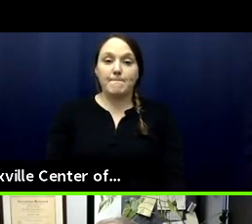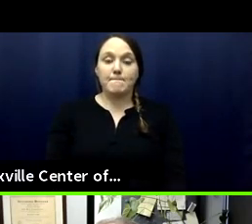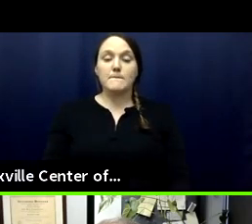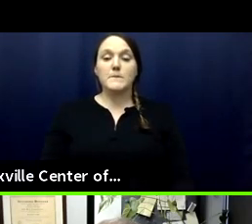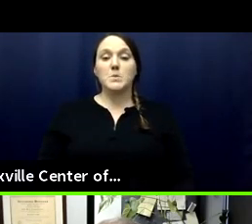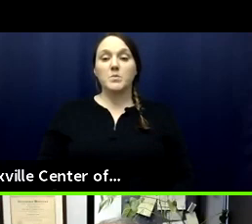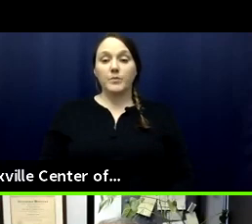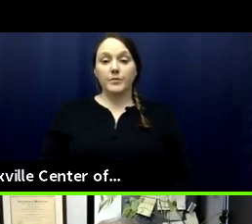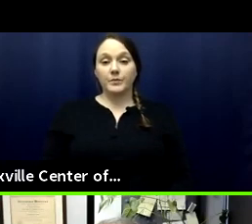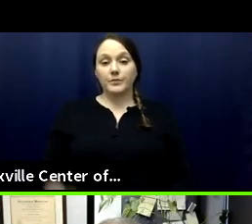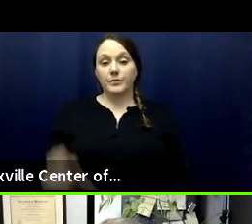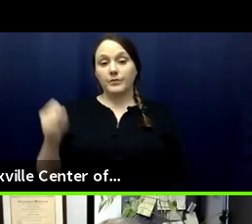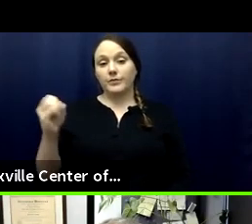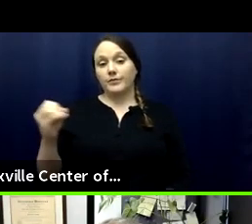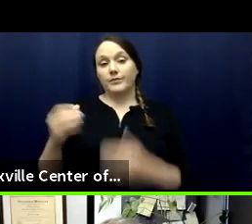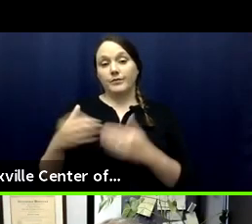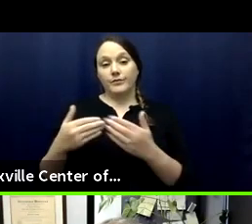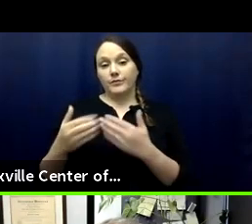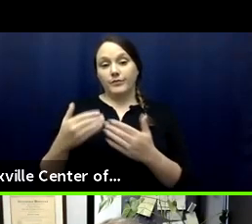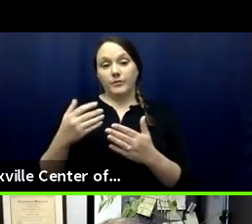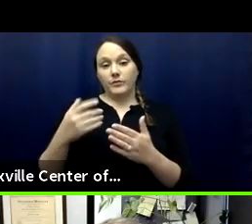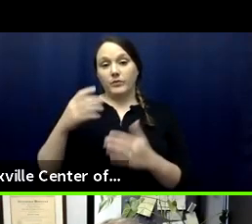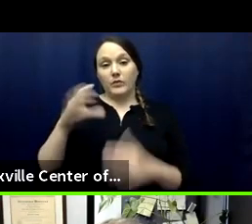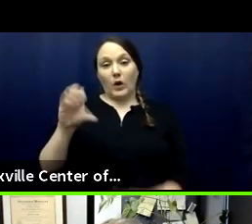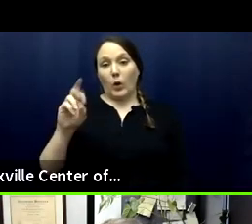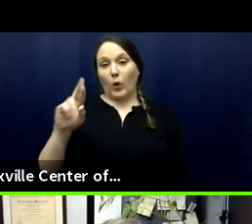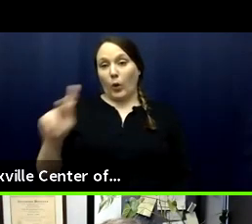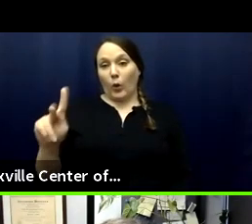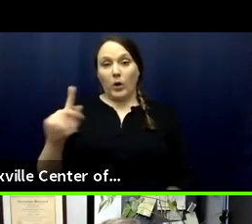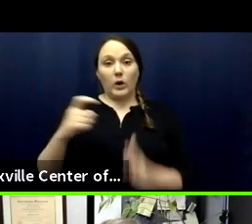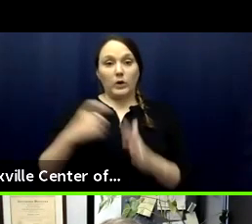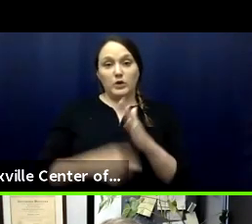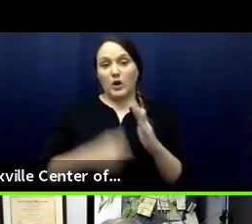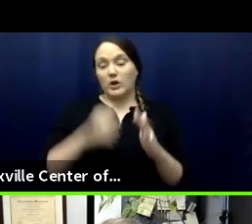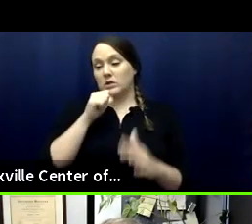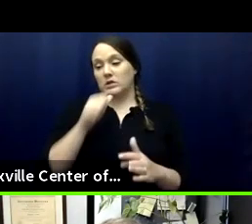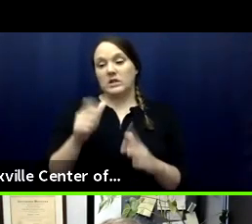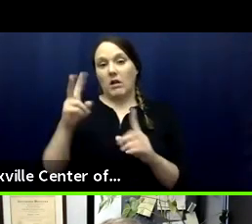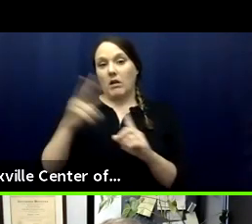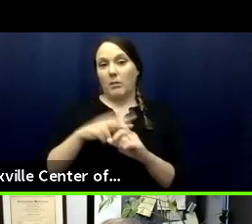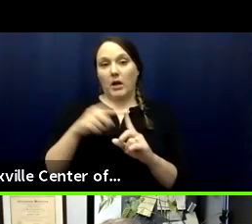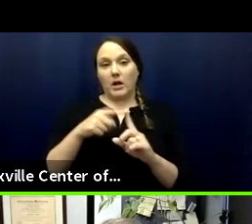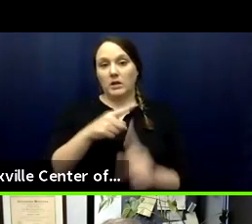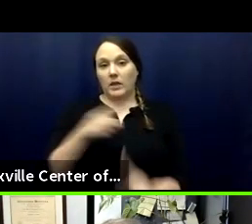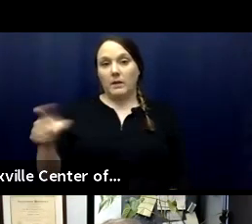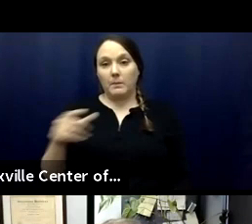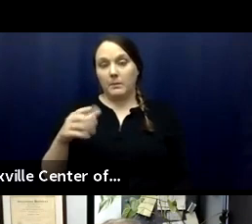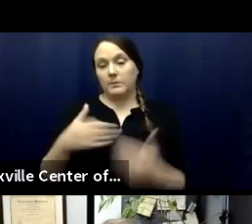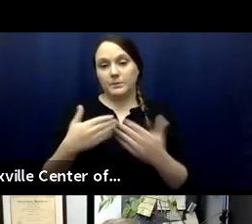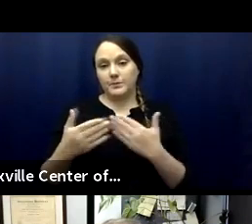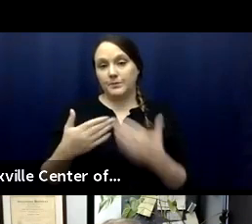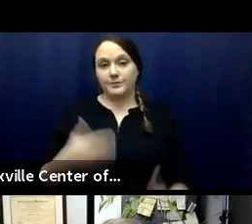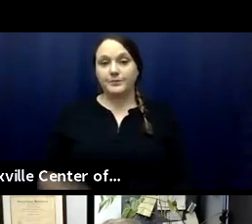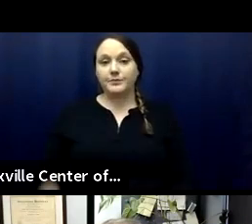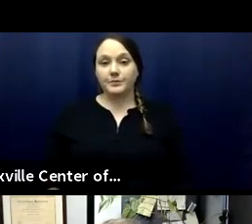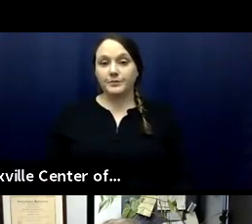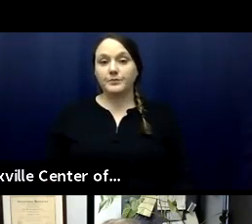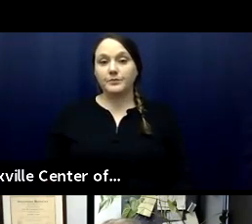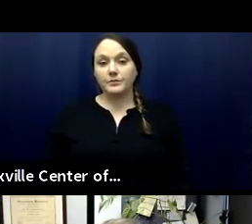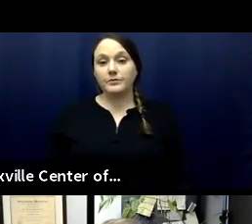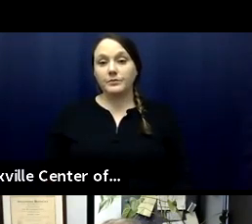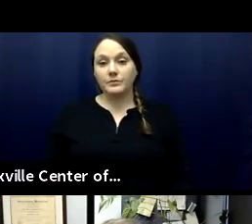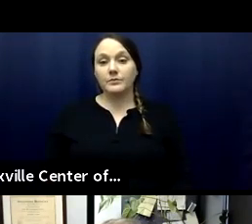So regardless of corkage charges, the regulation would not apply to them. So, Dr.